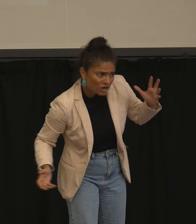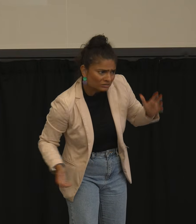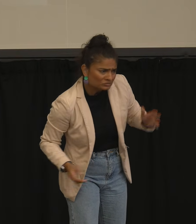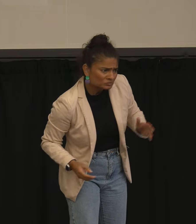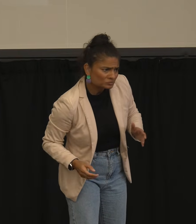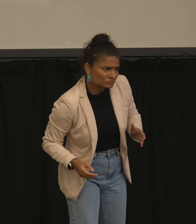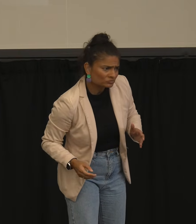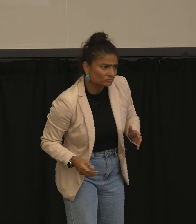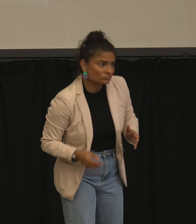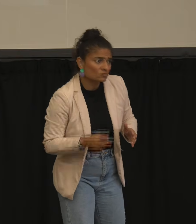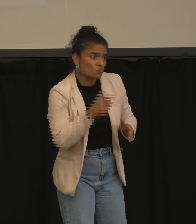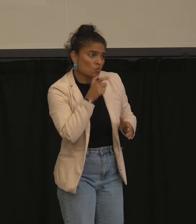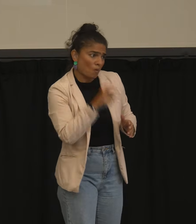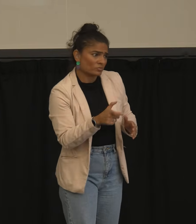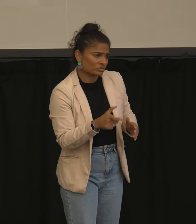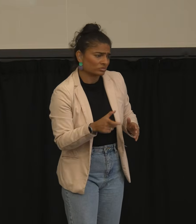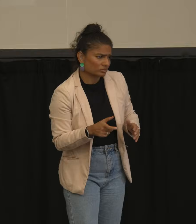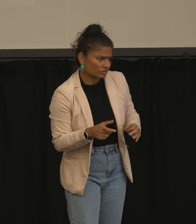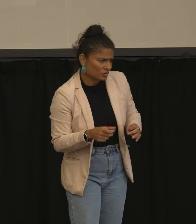Is it a long comment?